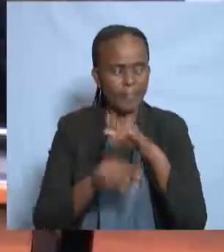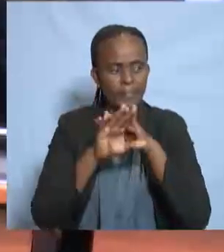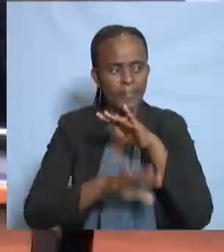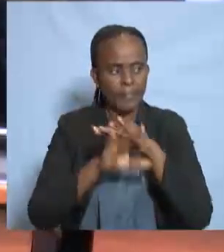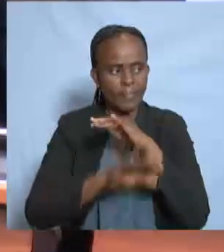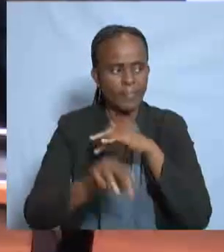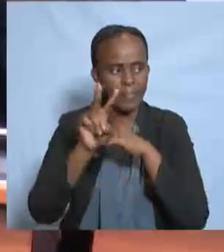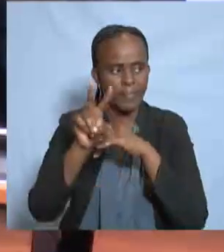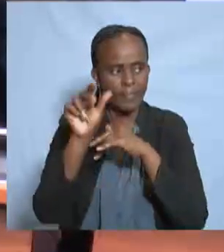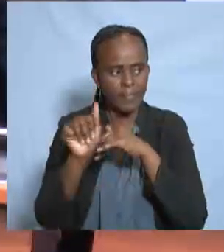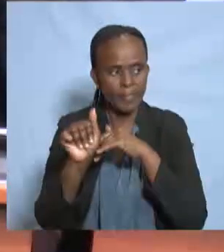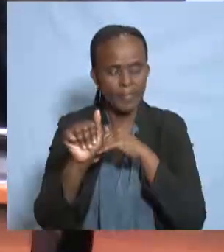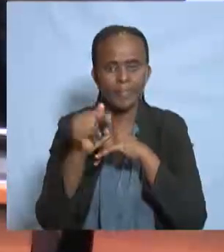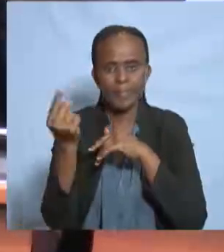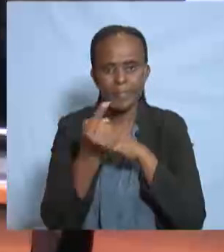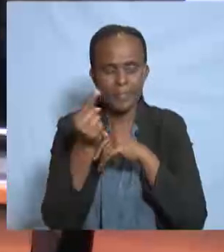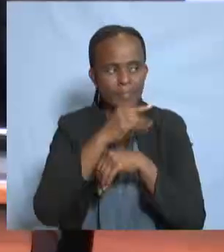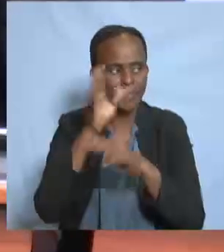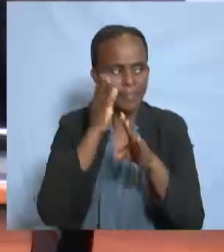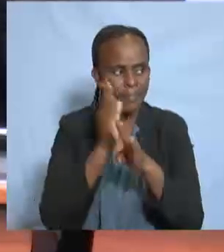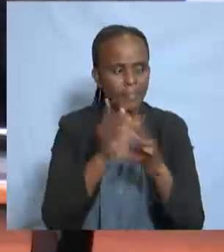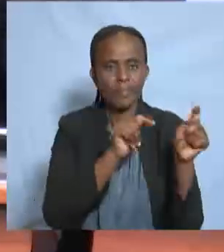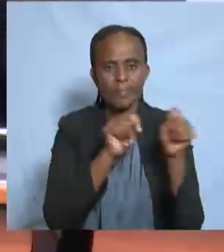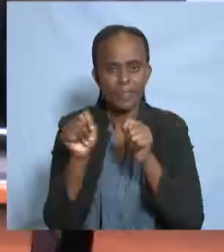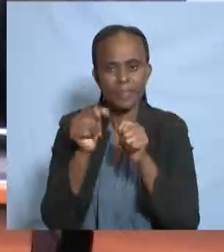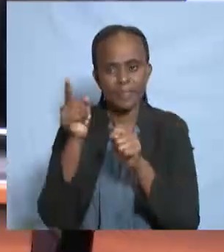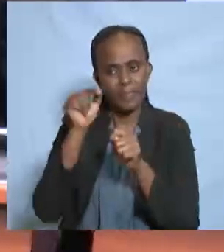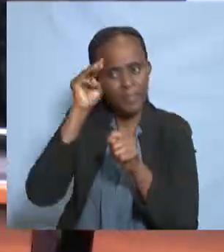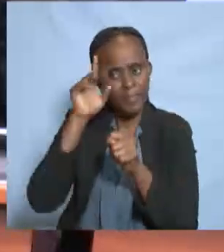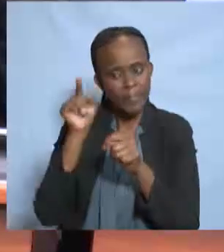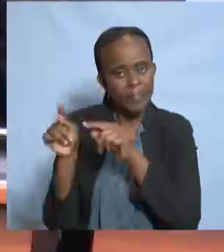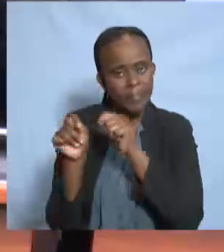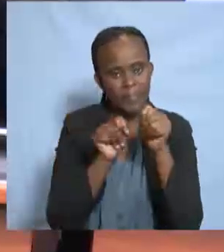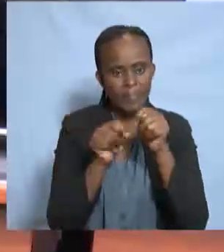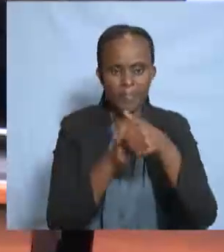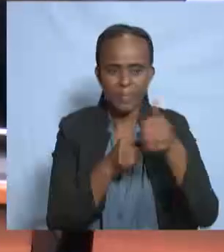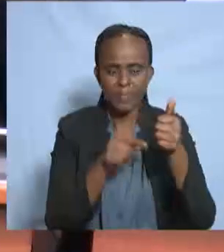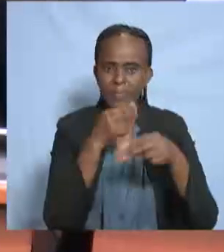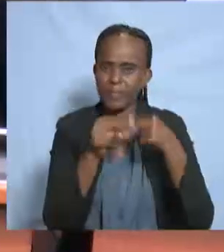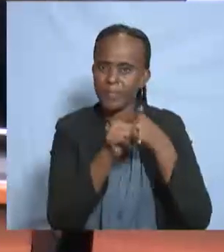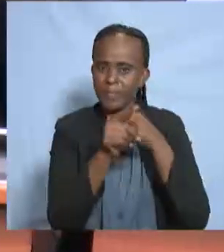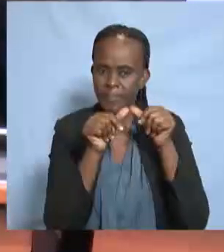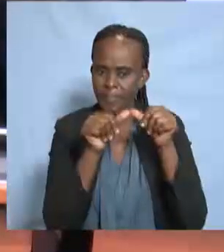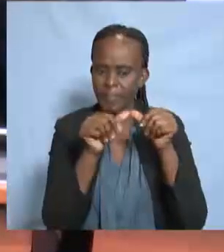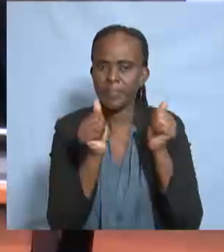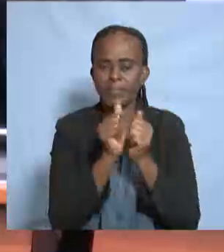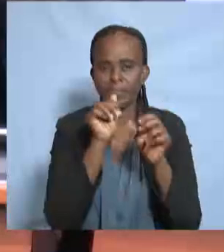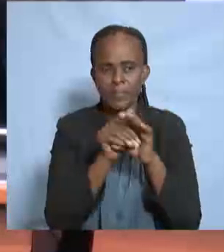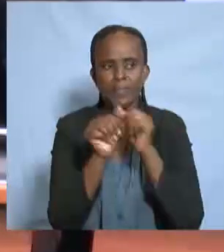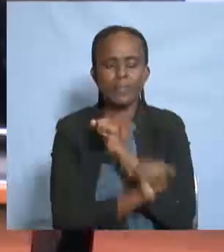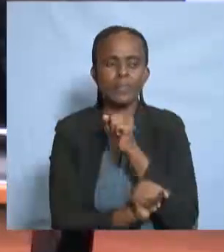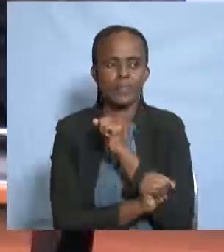under 2A is basically to transfer an asset from one ministry to another, meaning the asset still remains within the